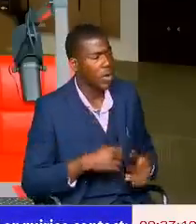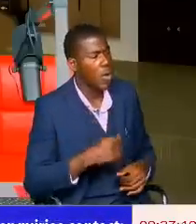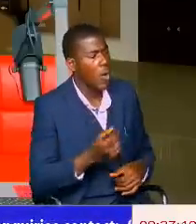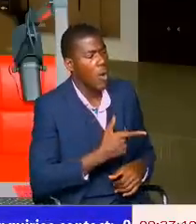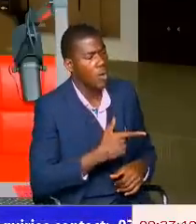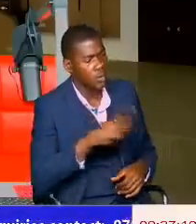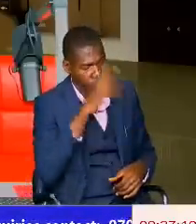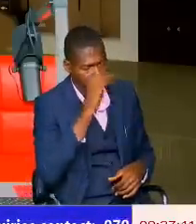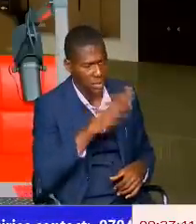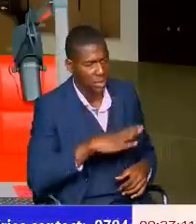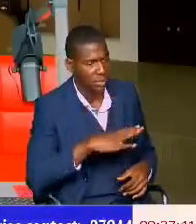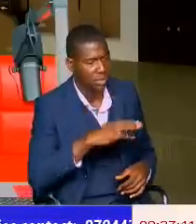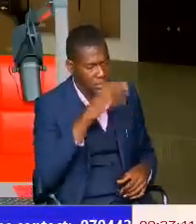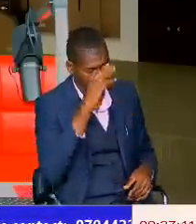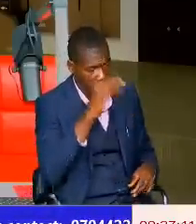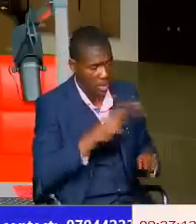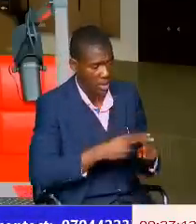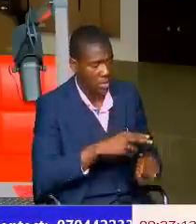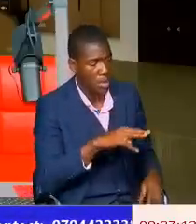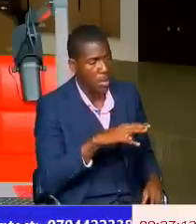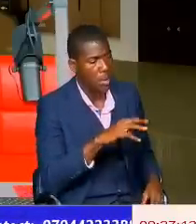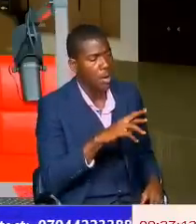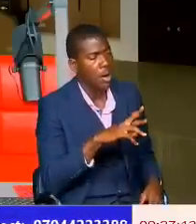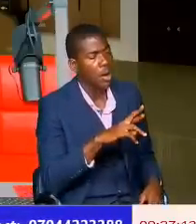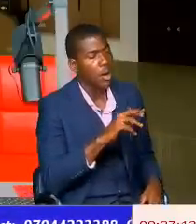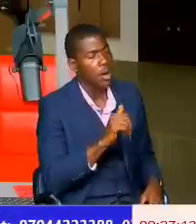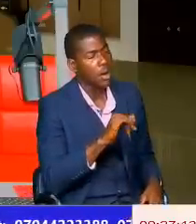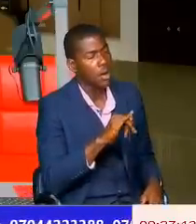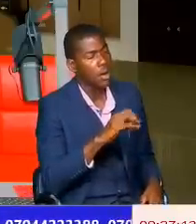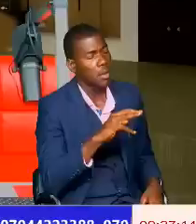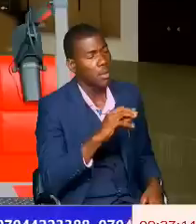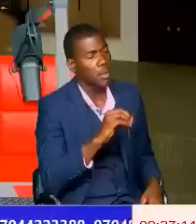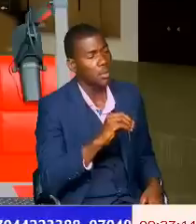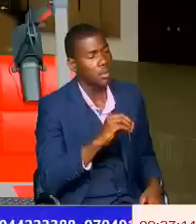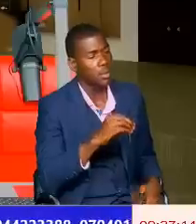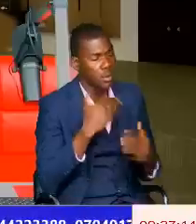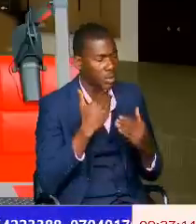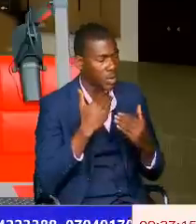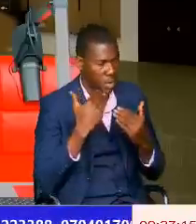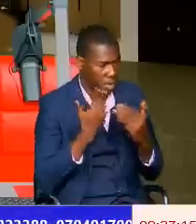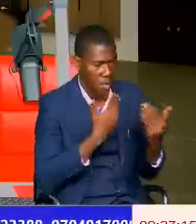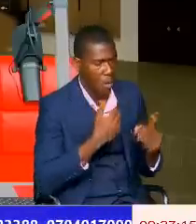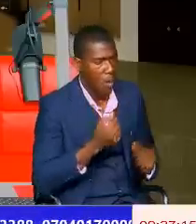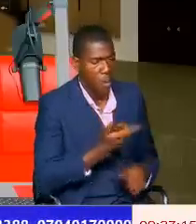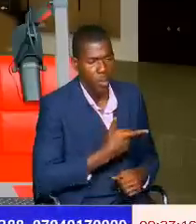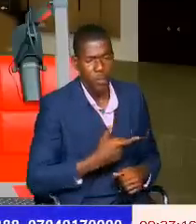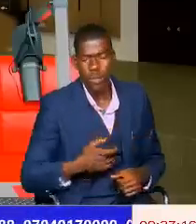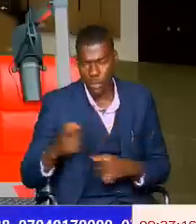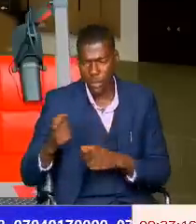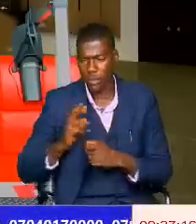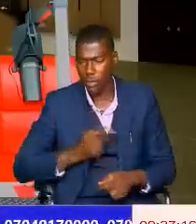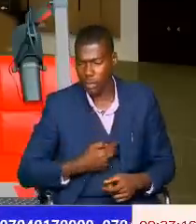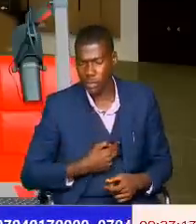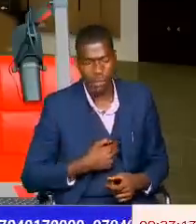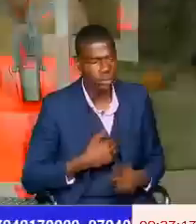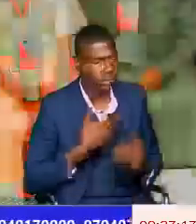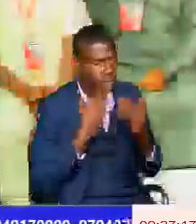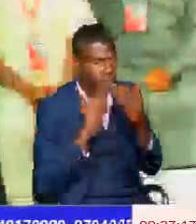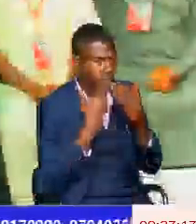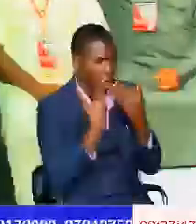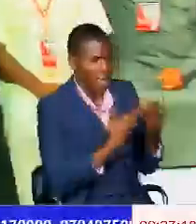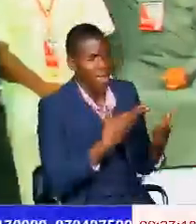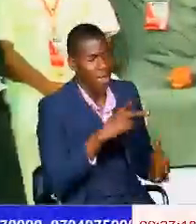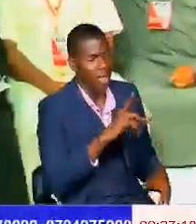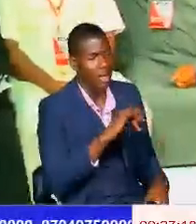rest, I thank all of you now. Thank you. Go ahead, give us quickly.